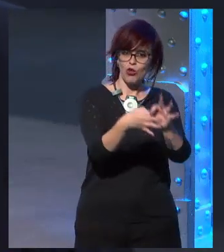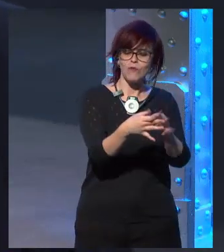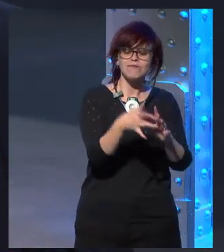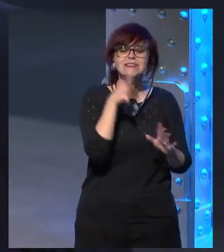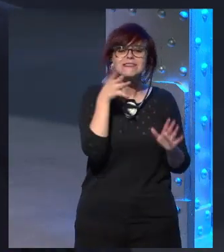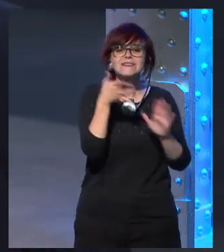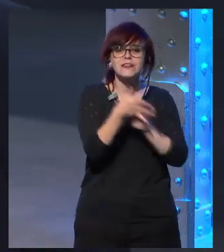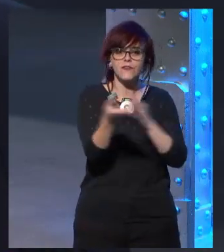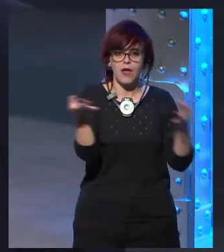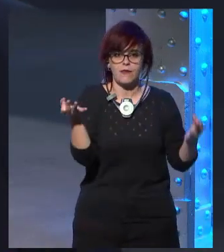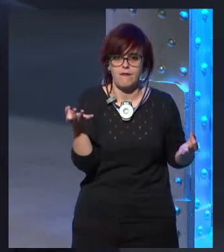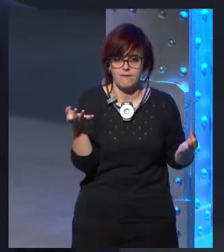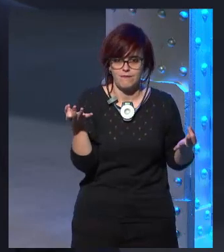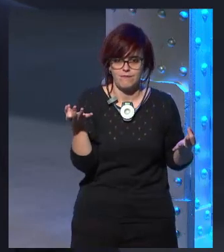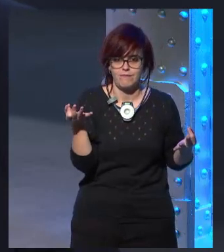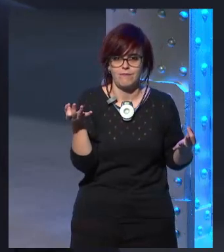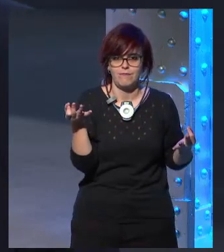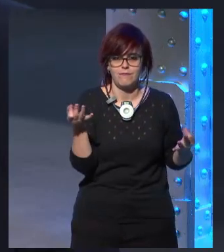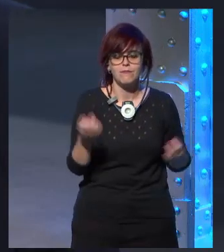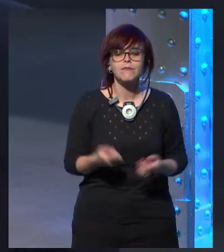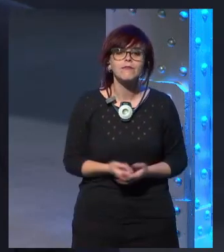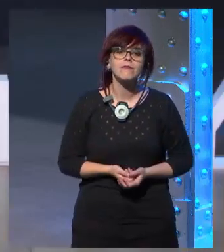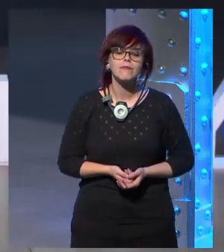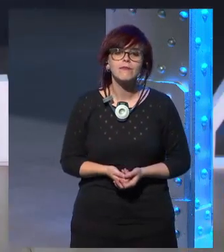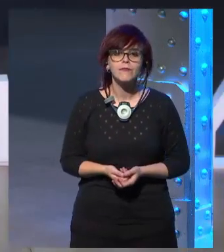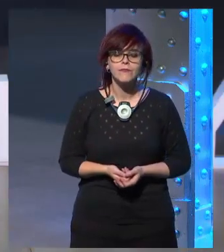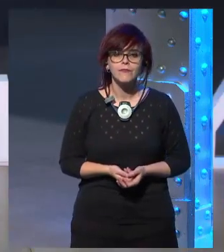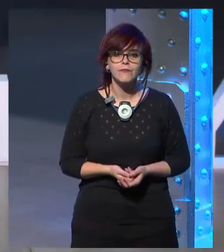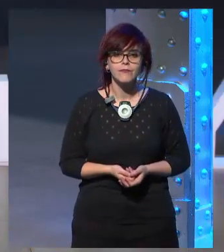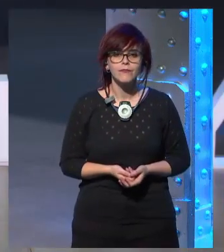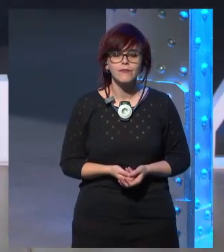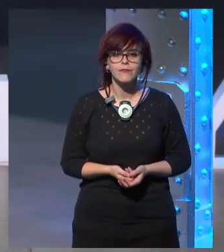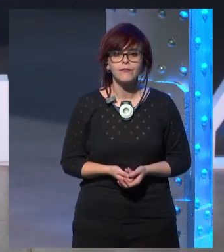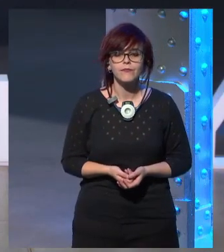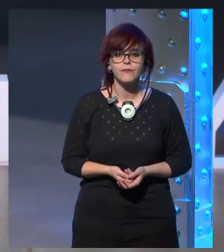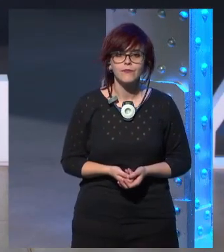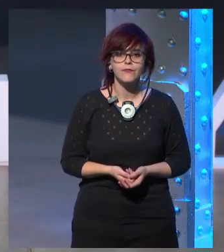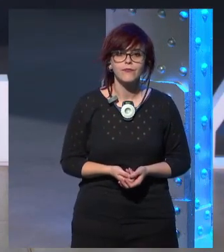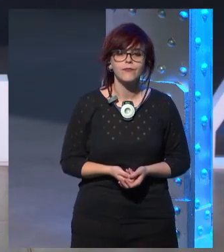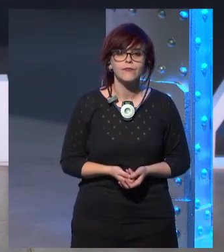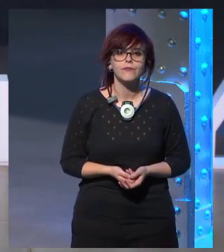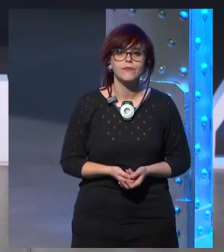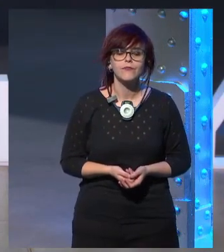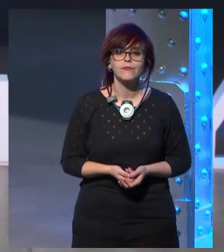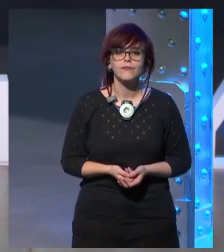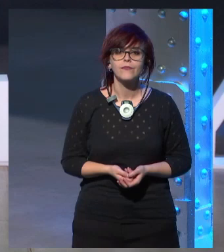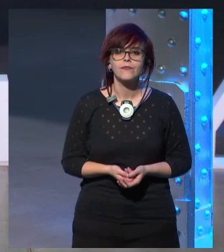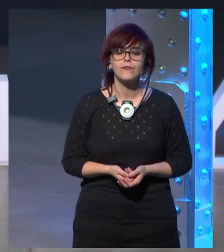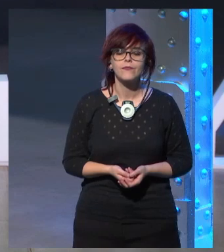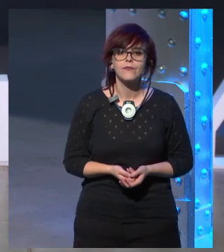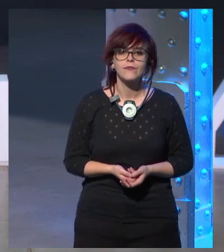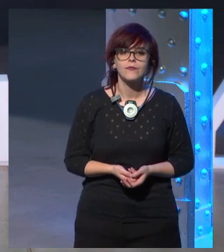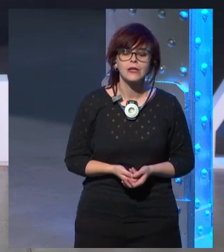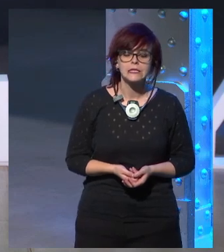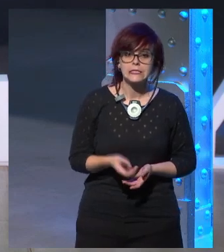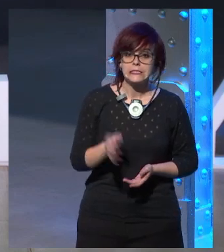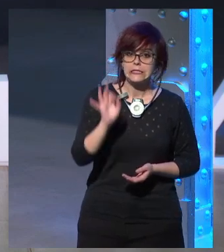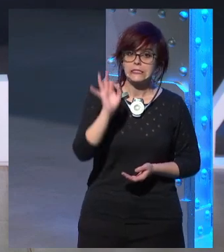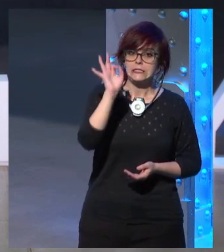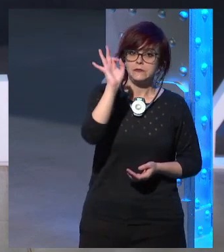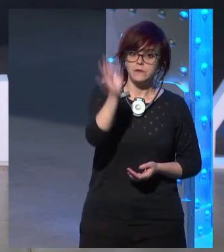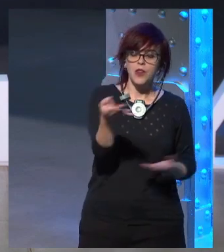connected learning, beyond a specific example. What is this? And it kind of goes back to this notion